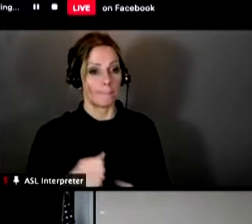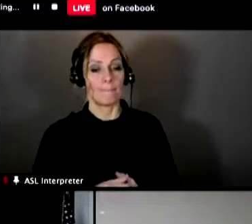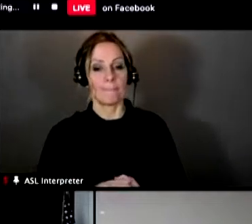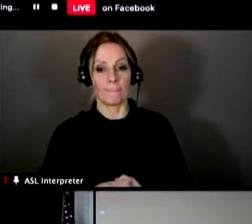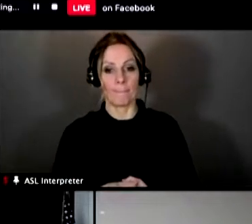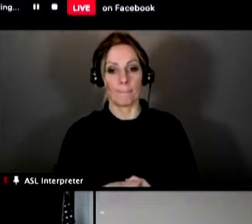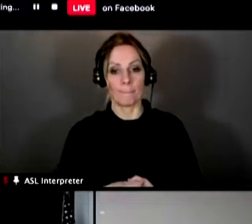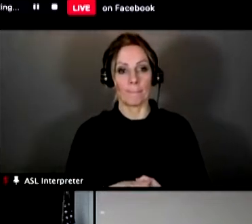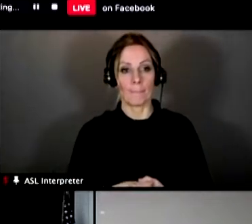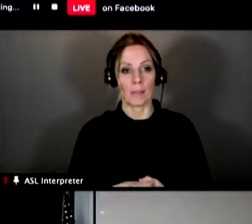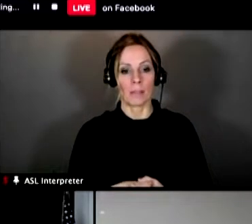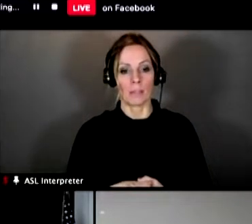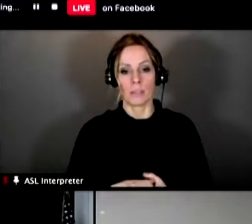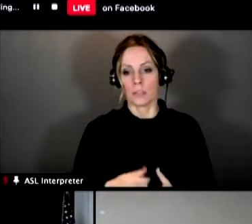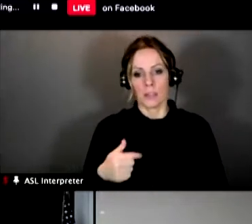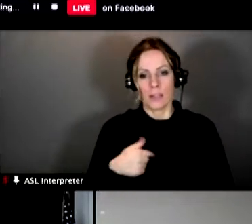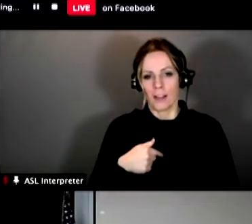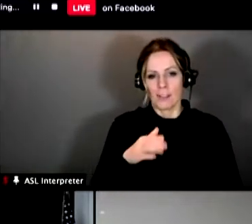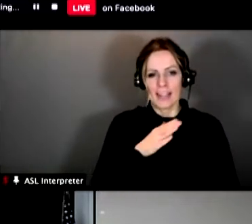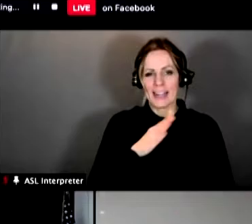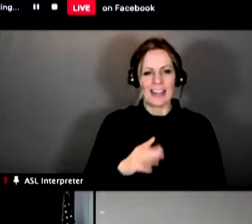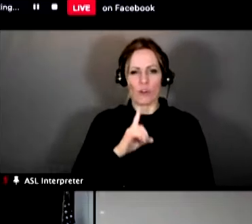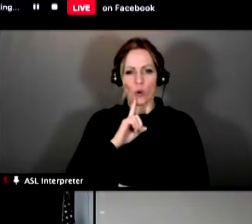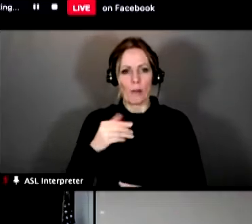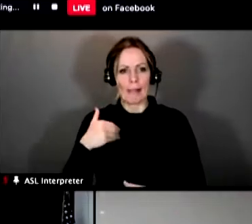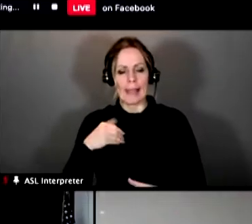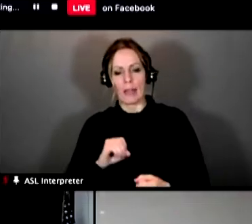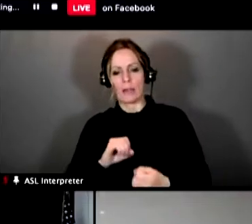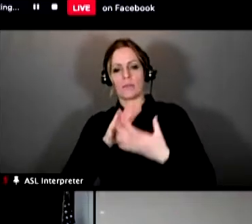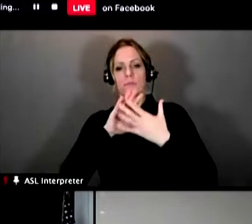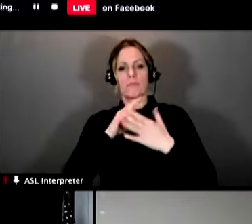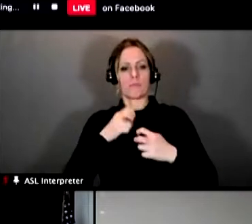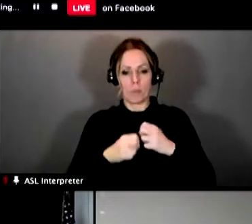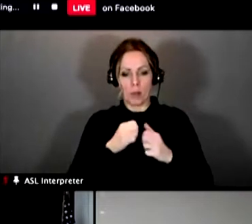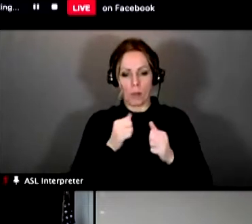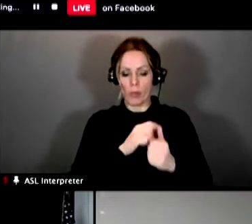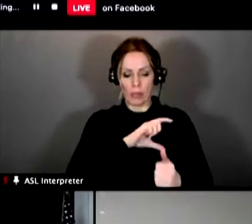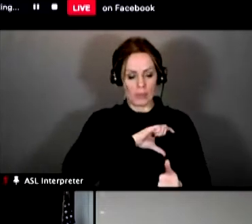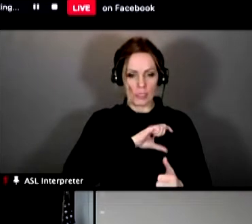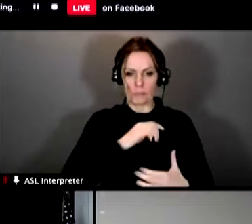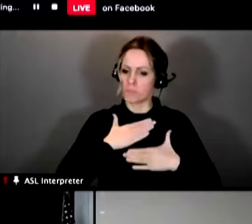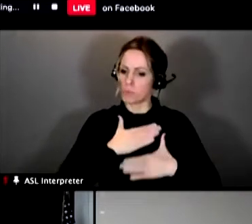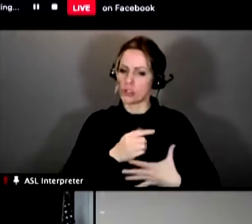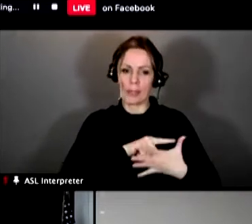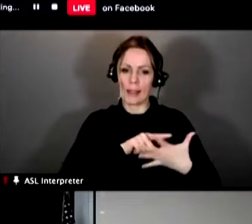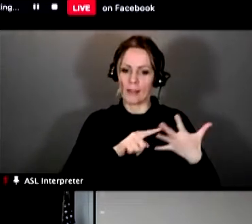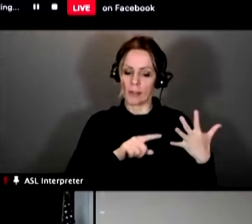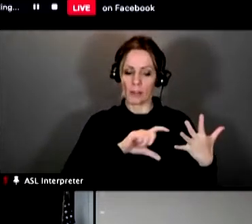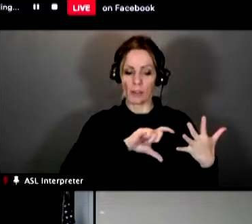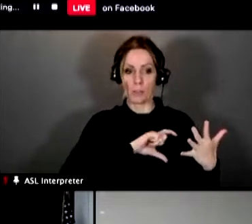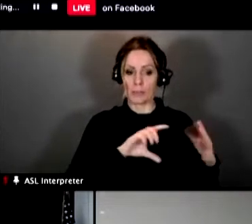I've never really had a run-in with the police, and I appreciate everything that police does, and I appreciate everything Mayor Mendenhall does and